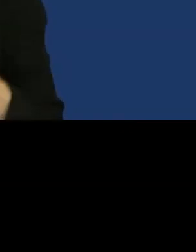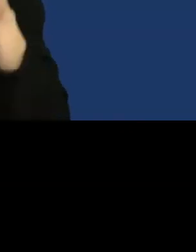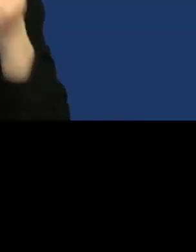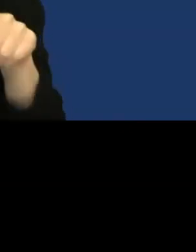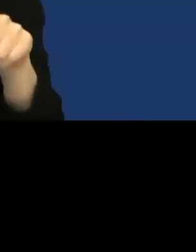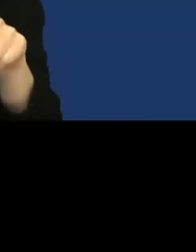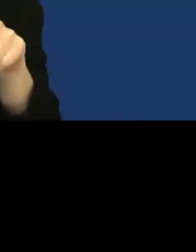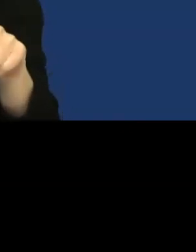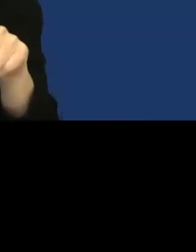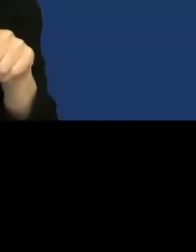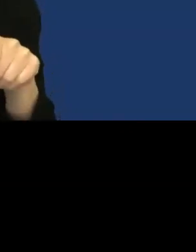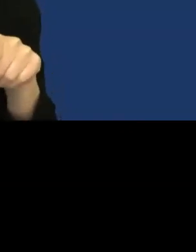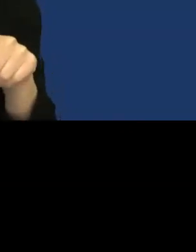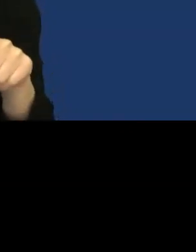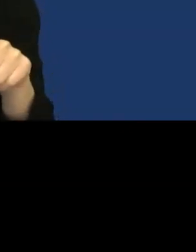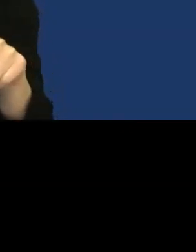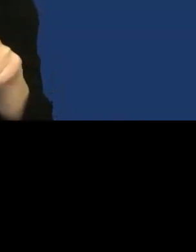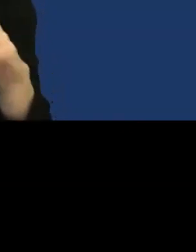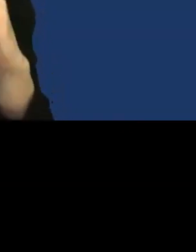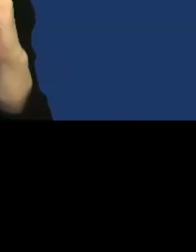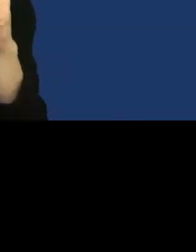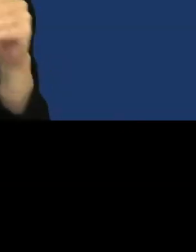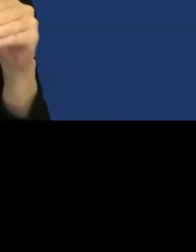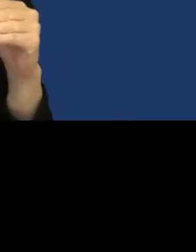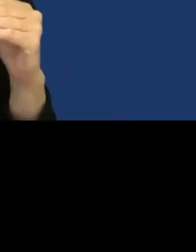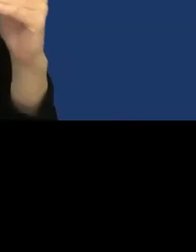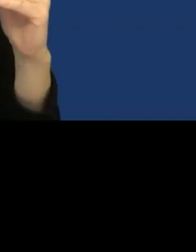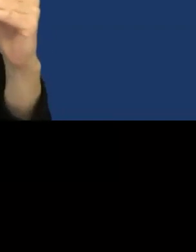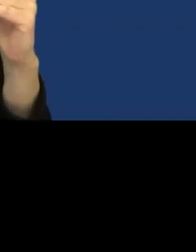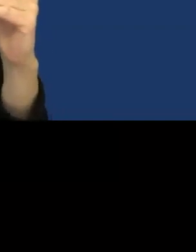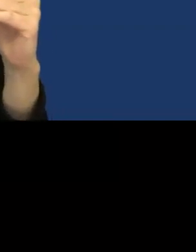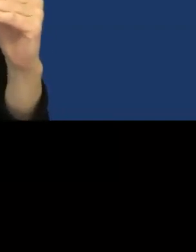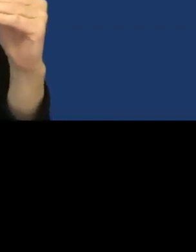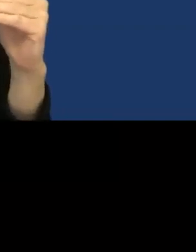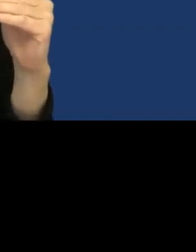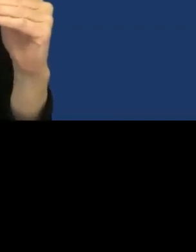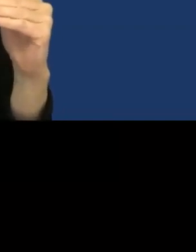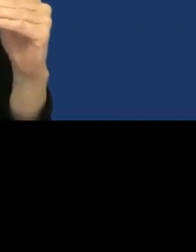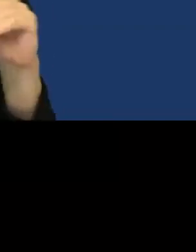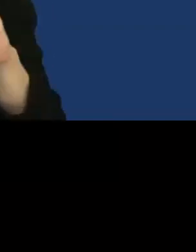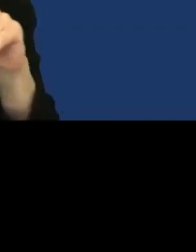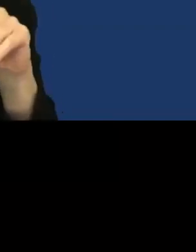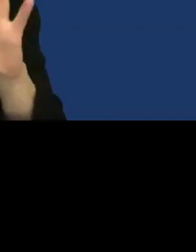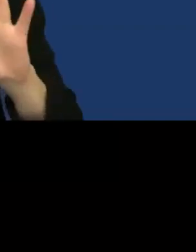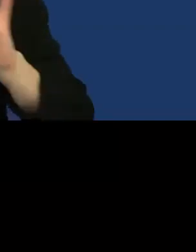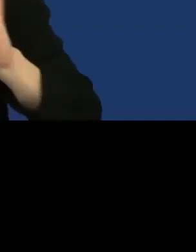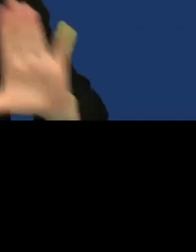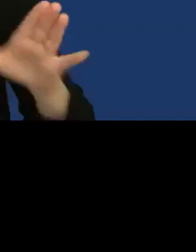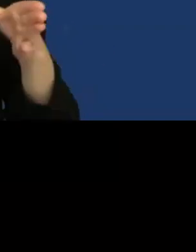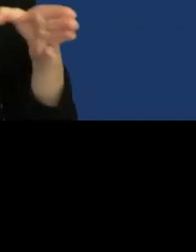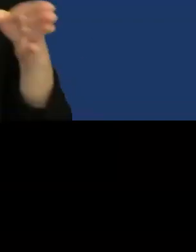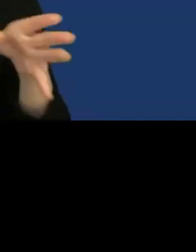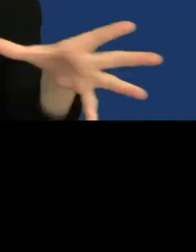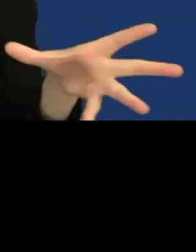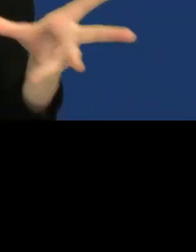is actually lower than for ERM motors. So there are differences in how these types of motors are perceived.